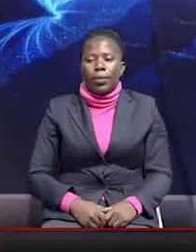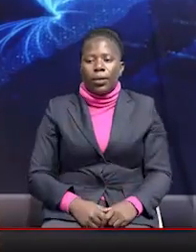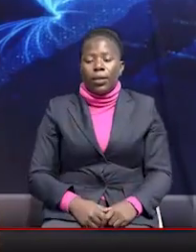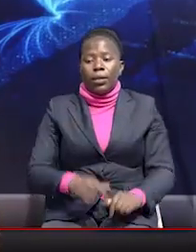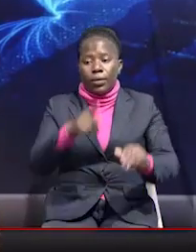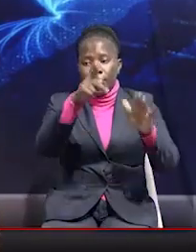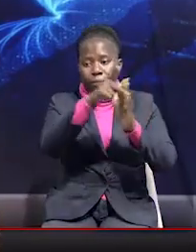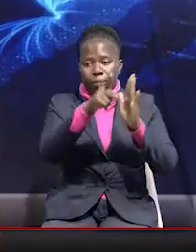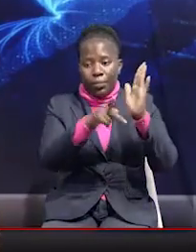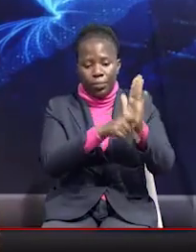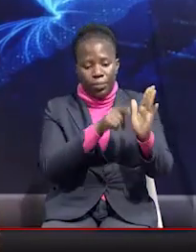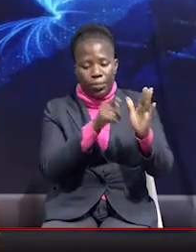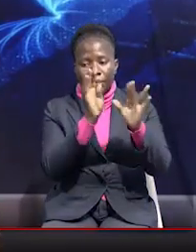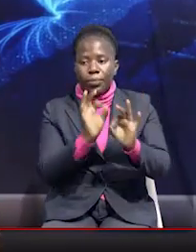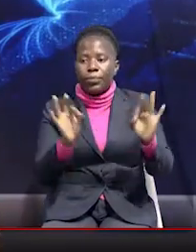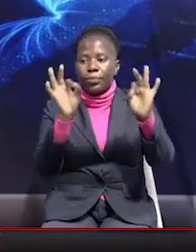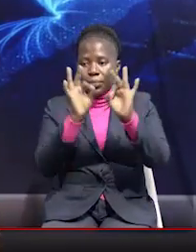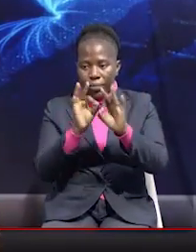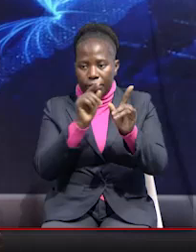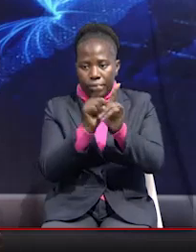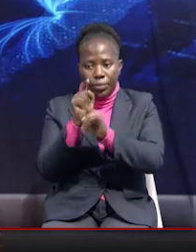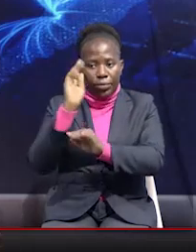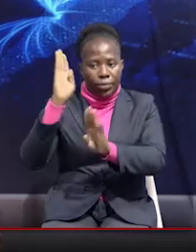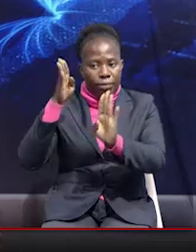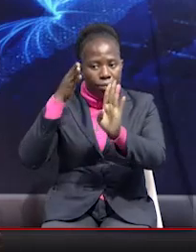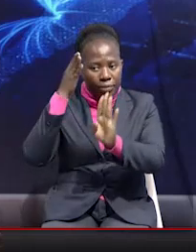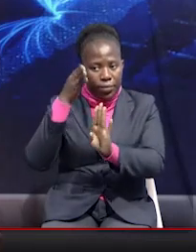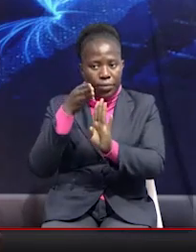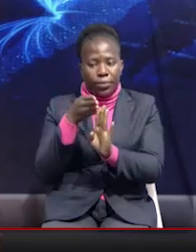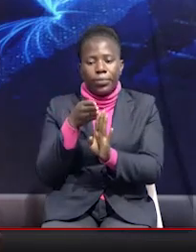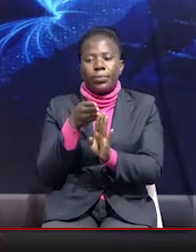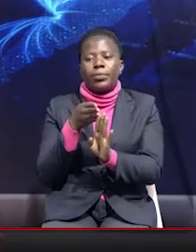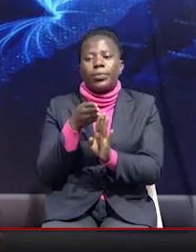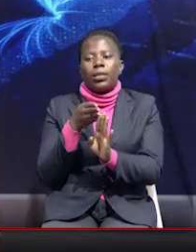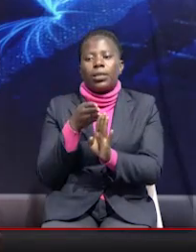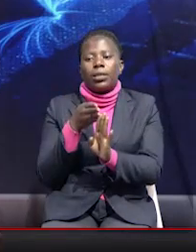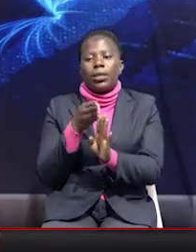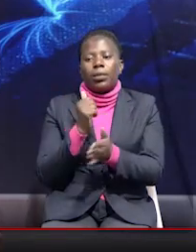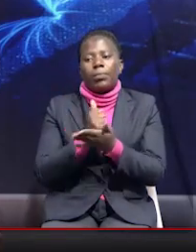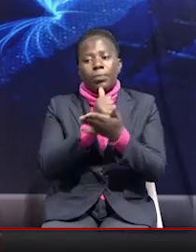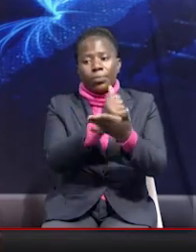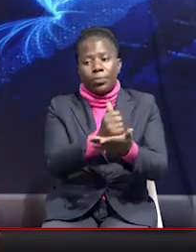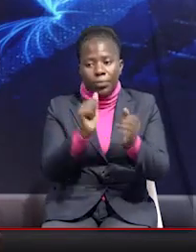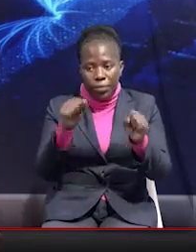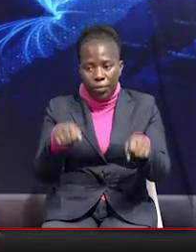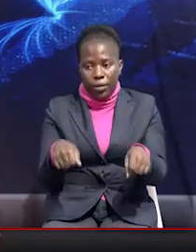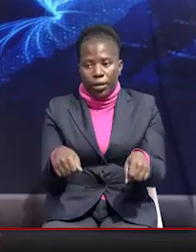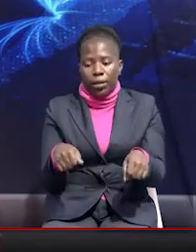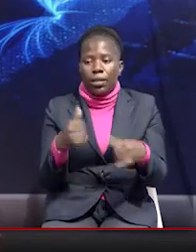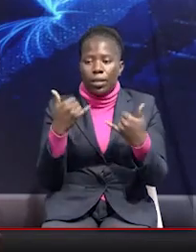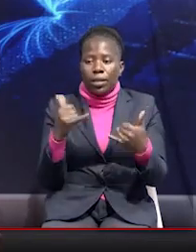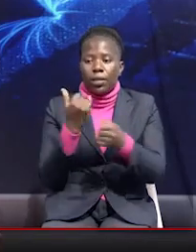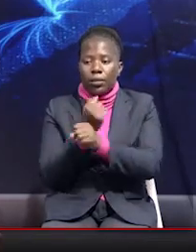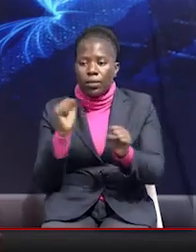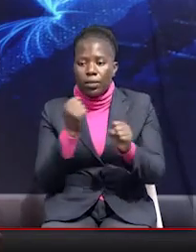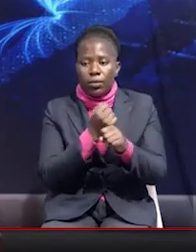policy is critical. Targeted savings, for instance, or investments would help. But when you talk about savings, people will